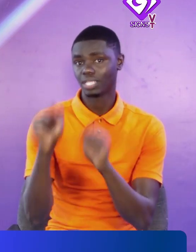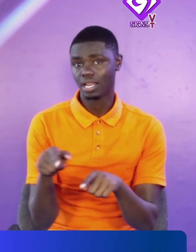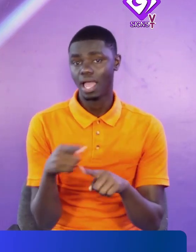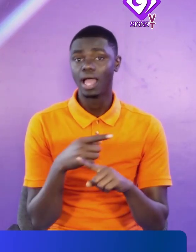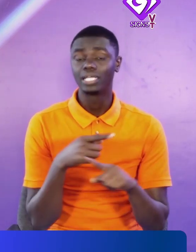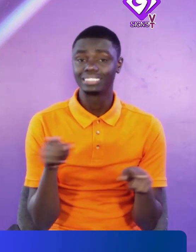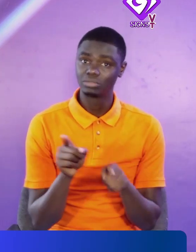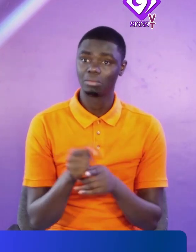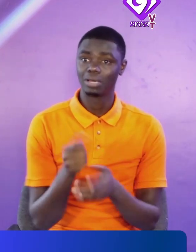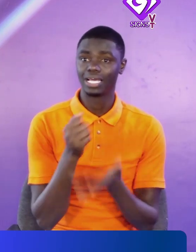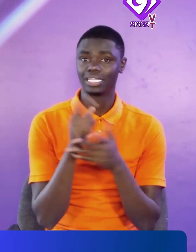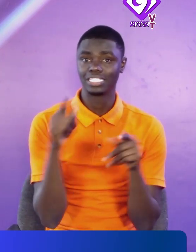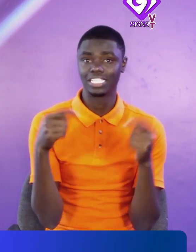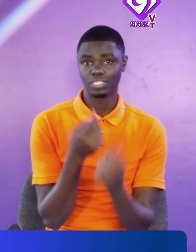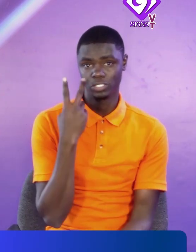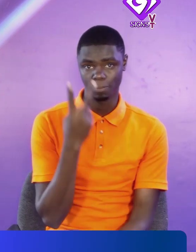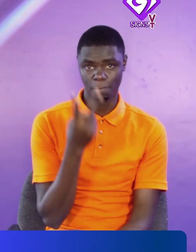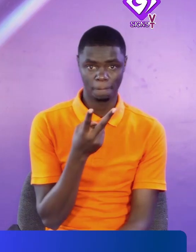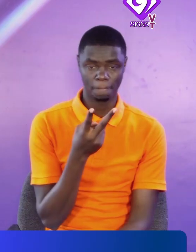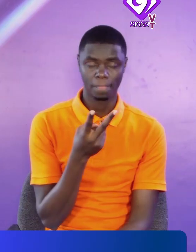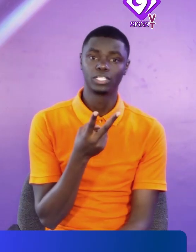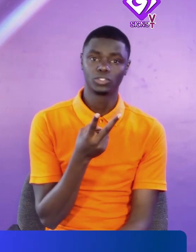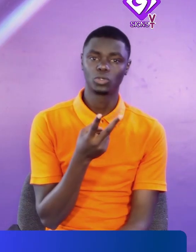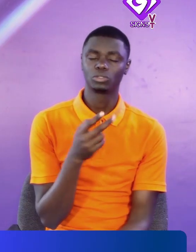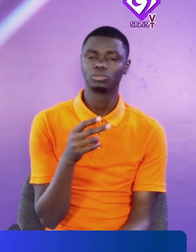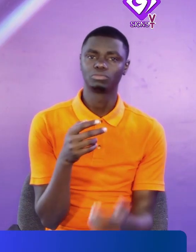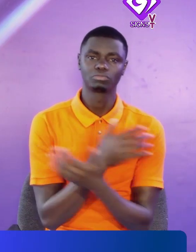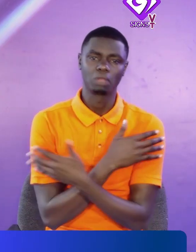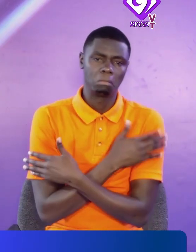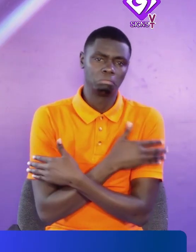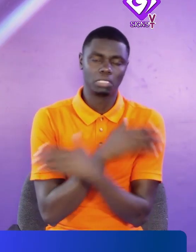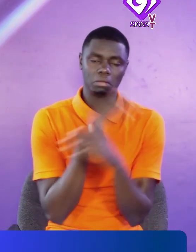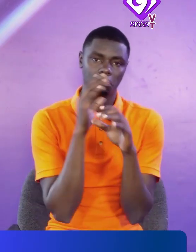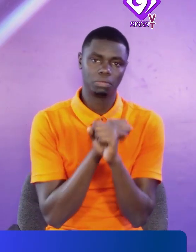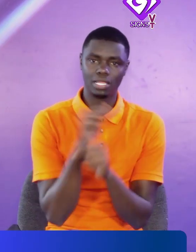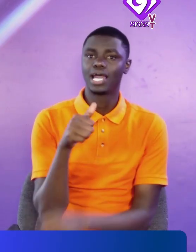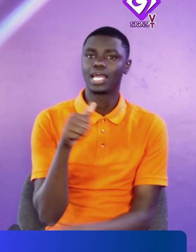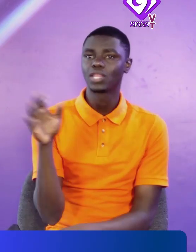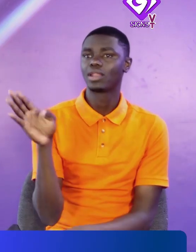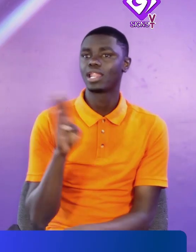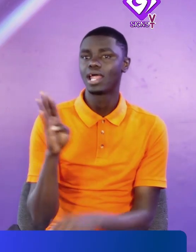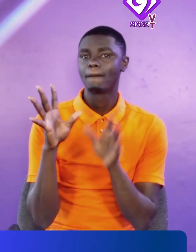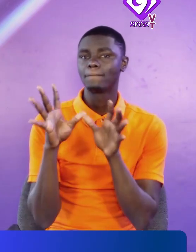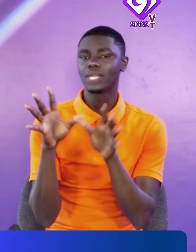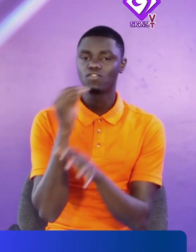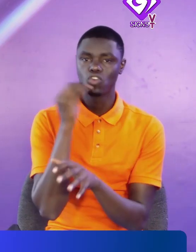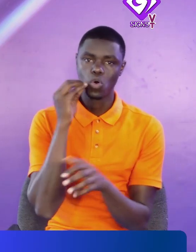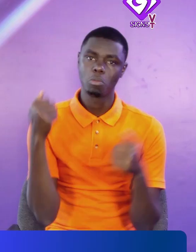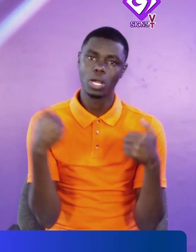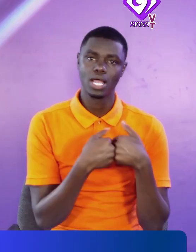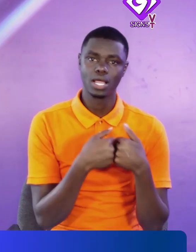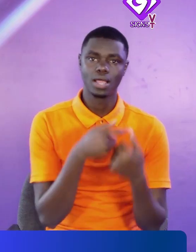anasaidia. Naona? So hiyo creativity wana lack. Game nyingine Brentford atakuwa home kucheza against Man